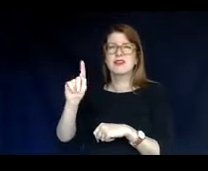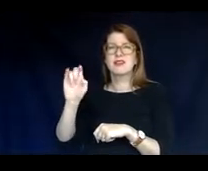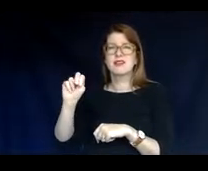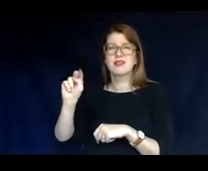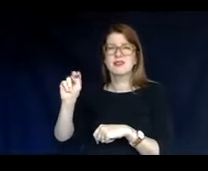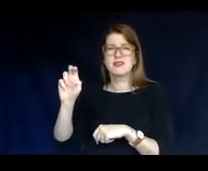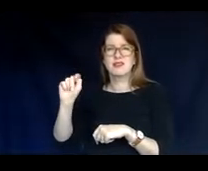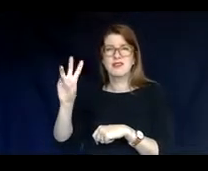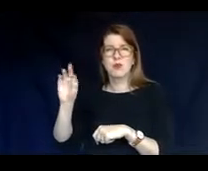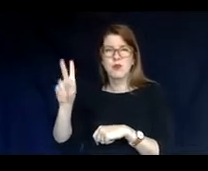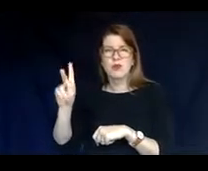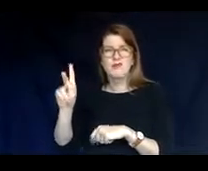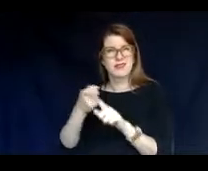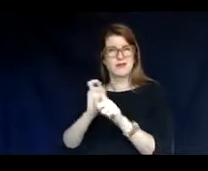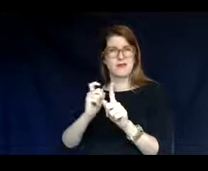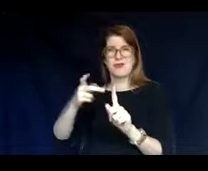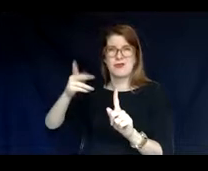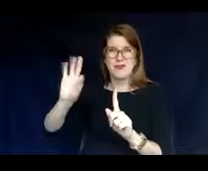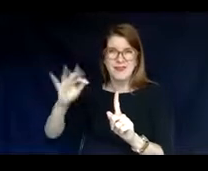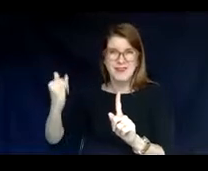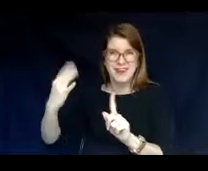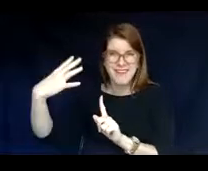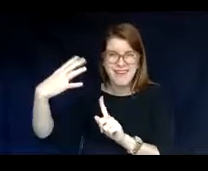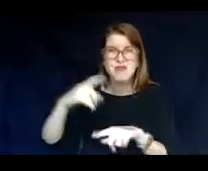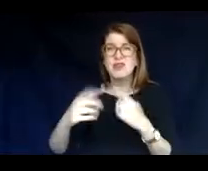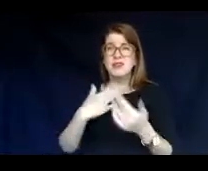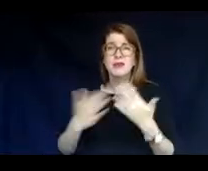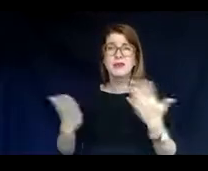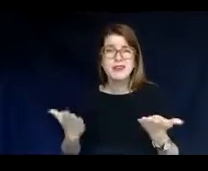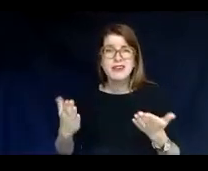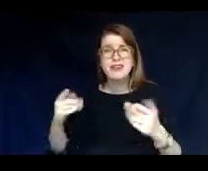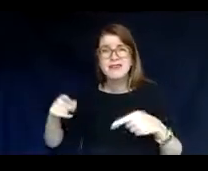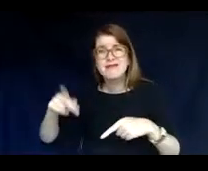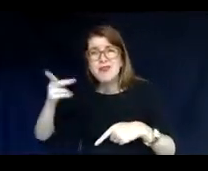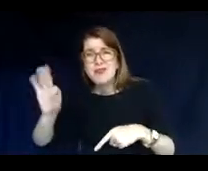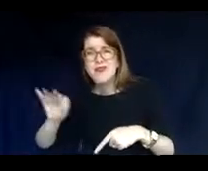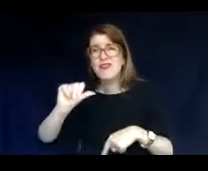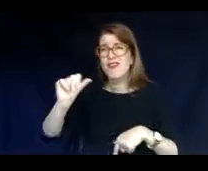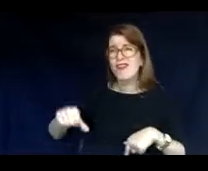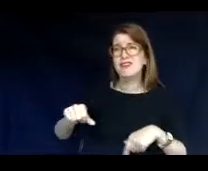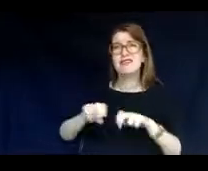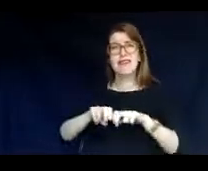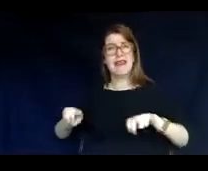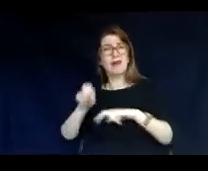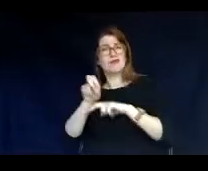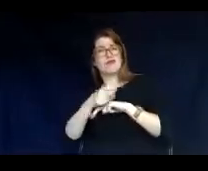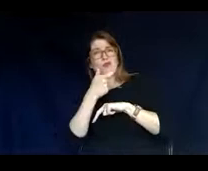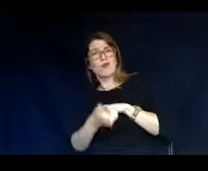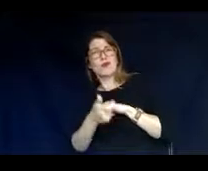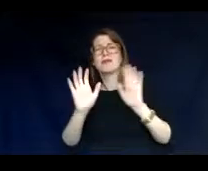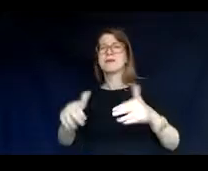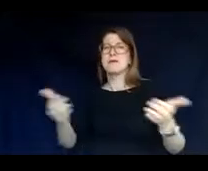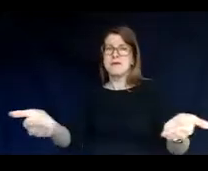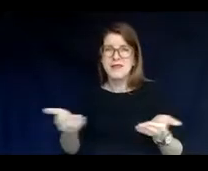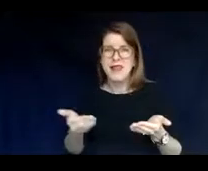you are, whether you are in your living room on your couch, whether you are here in Pflugerville with me, Austin, or beyond, I would just like to say welcome, and I am